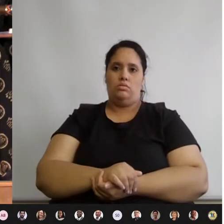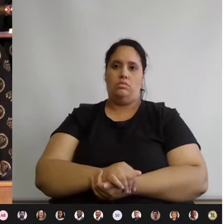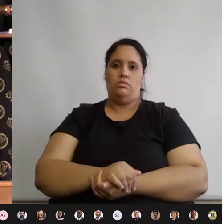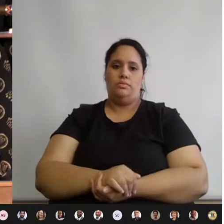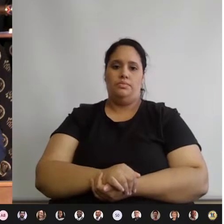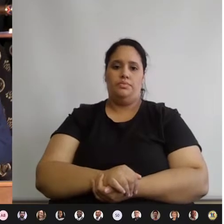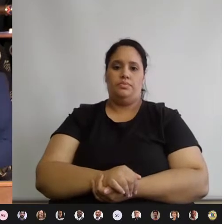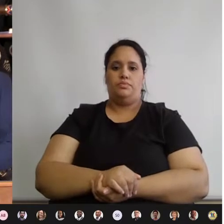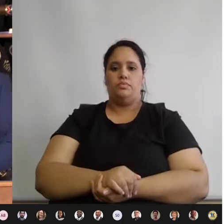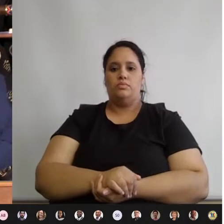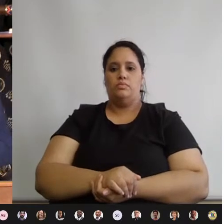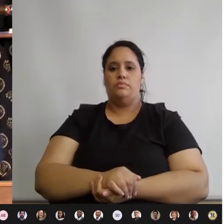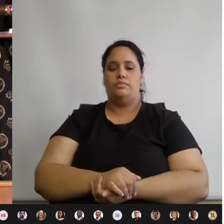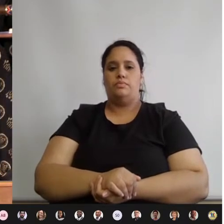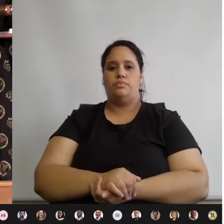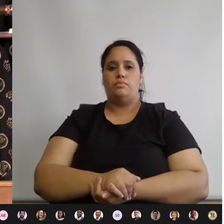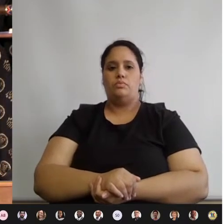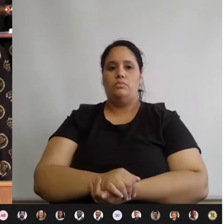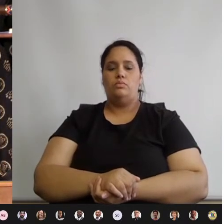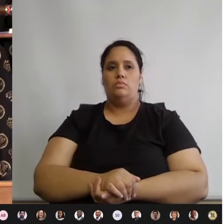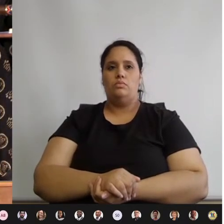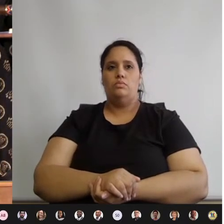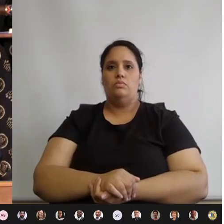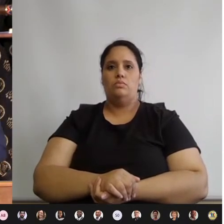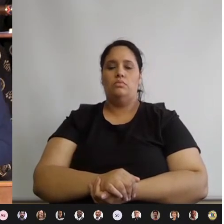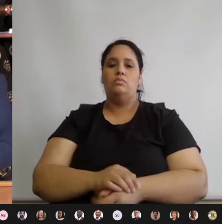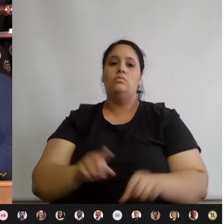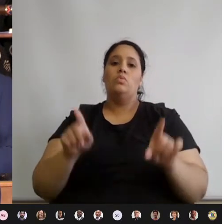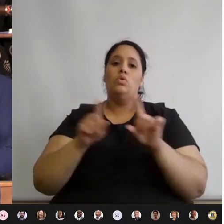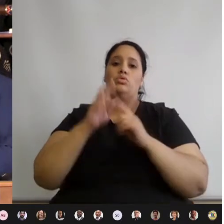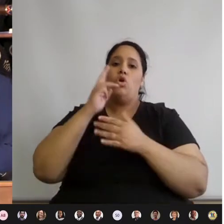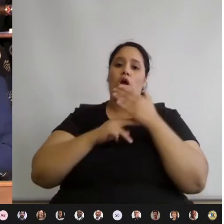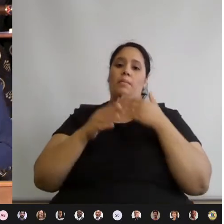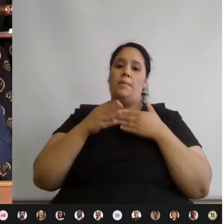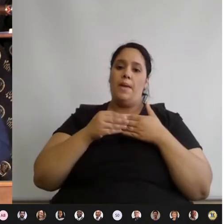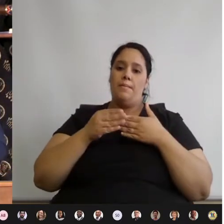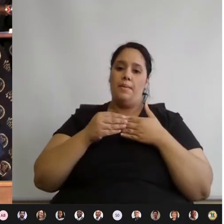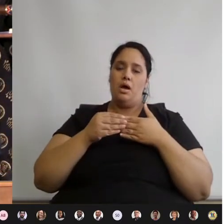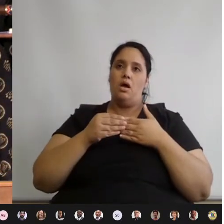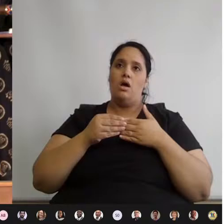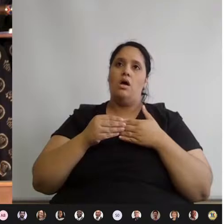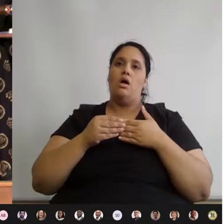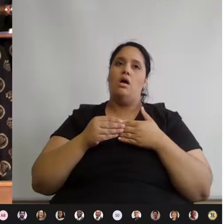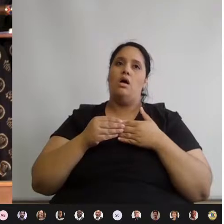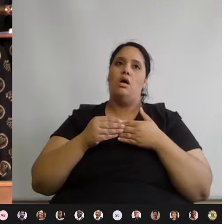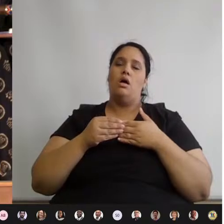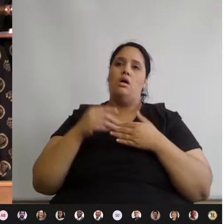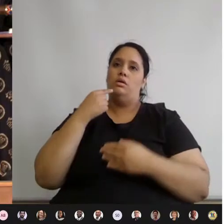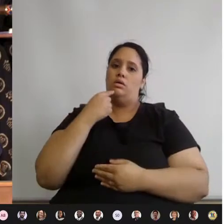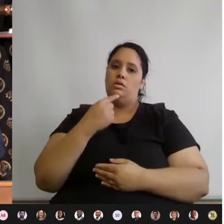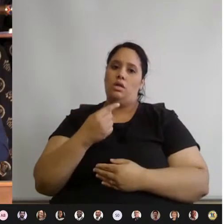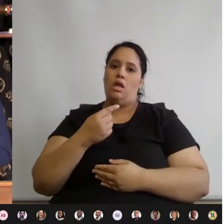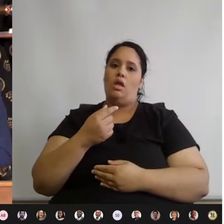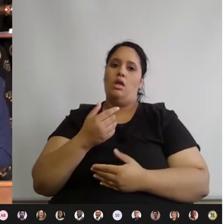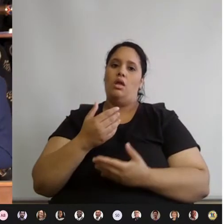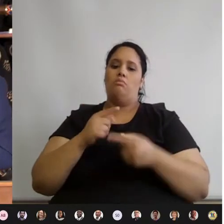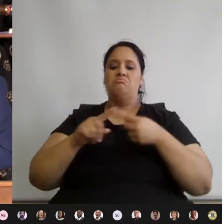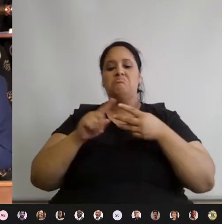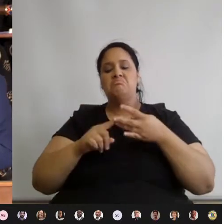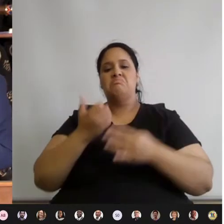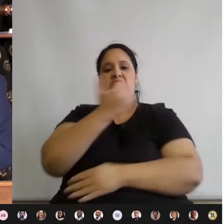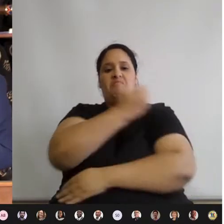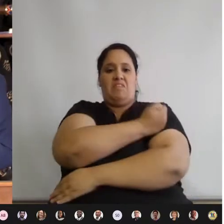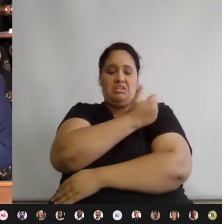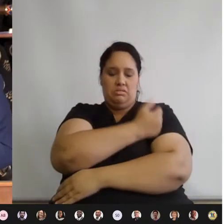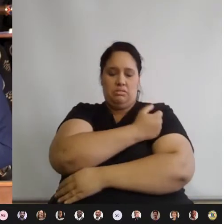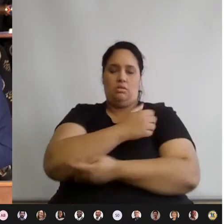I also want to say to the Honourable Member, he said a few things about vaccines. And the one thing he said to